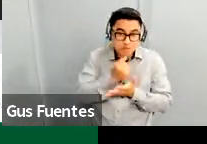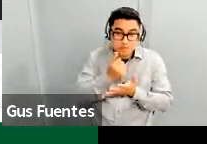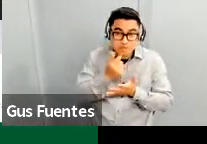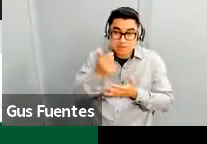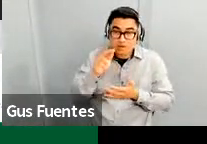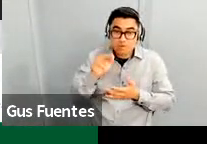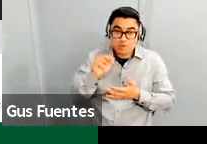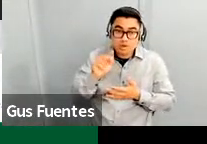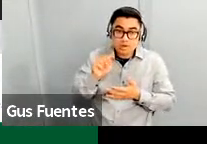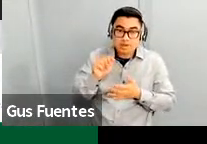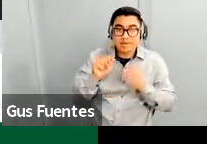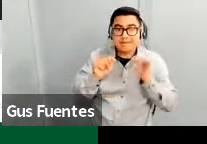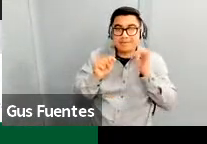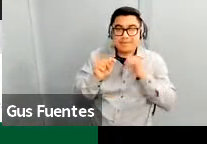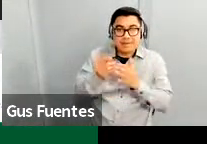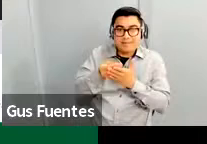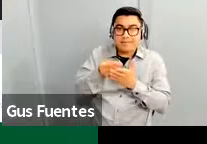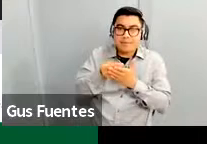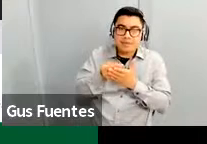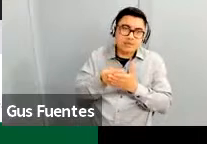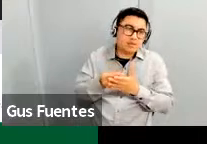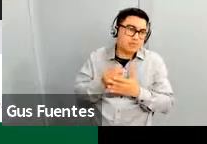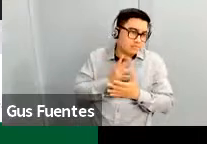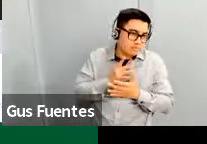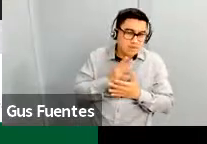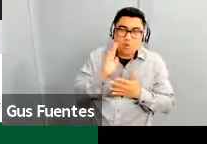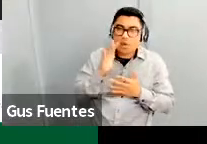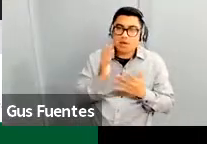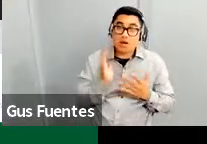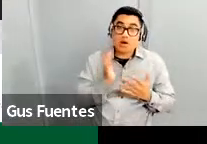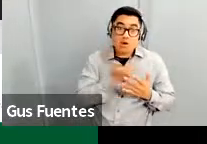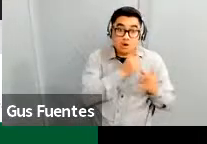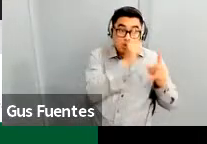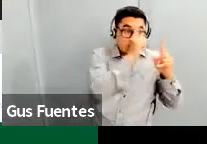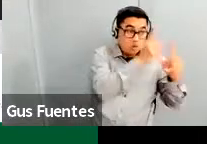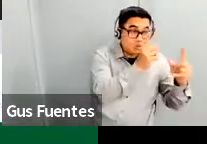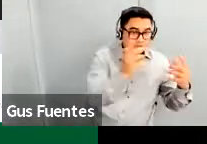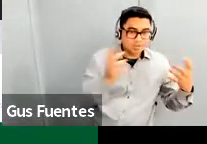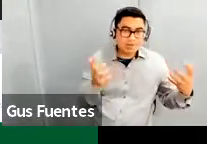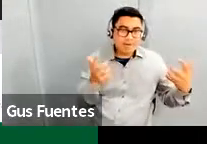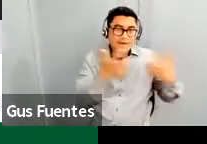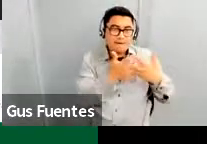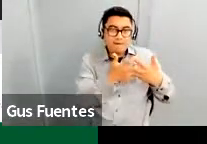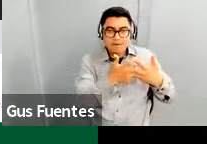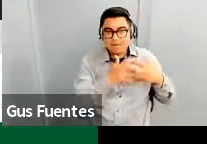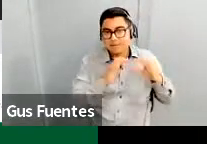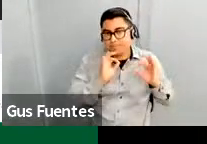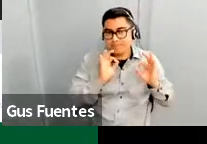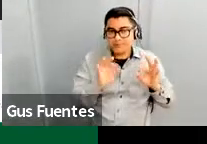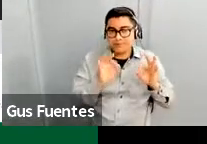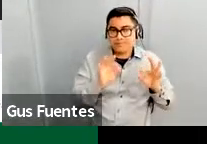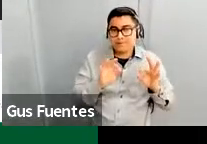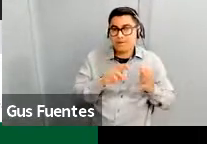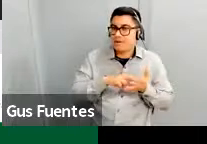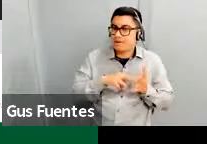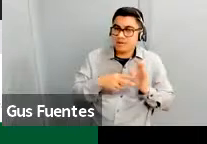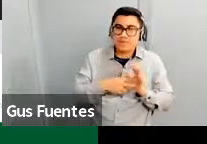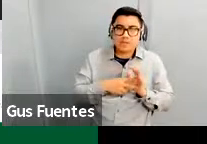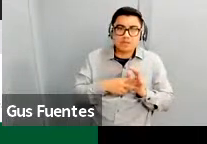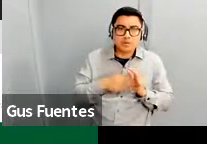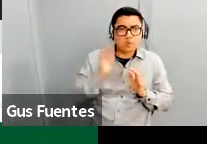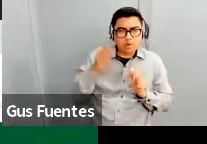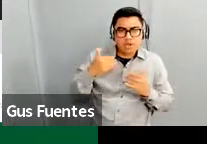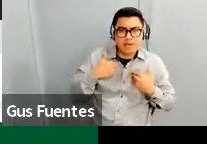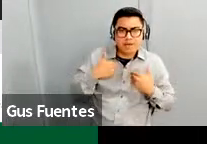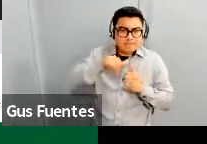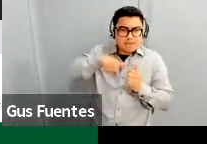the purpose of those dollars really align with our goals in Ukiah Unified already. And so we'll just have some additional funding